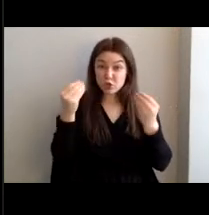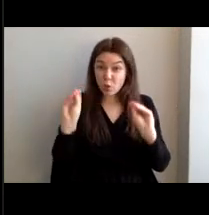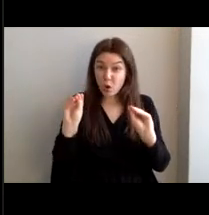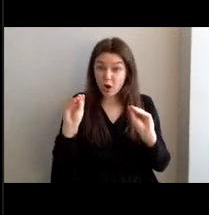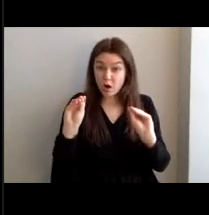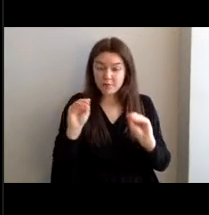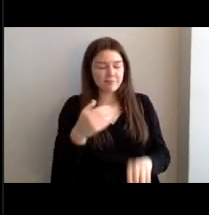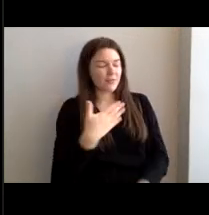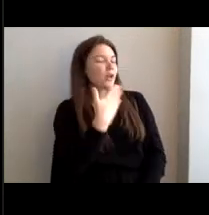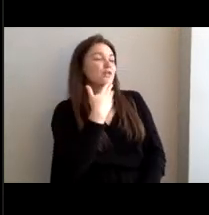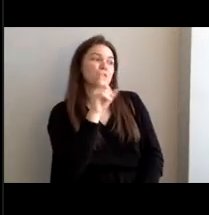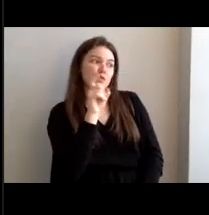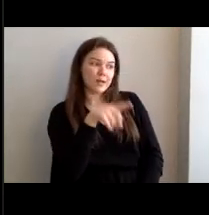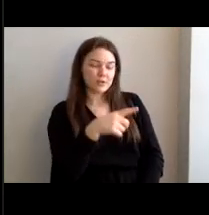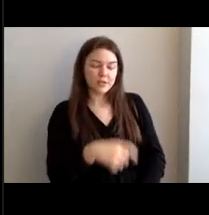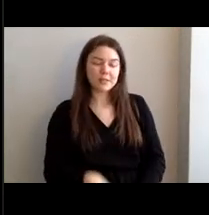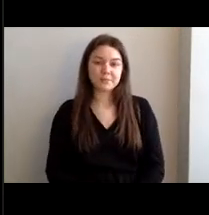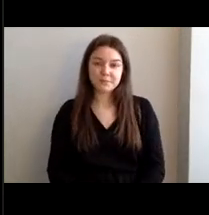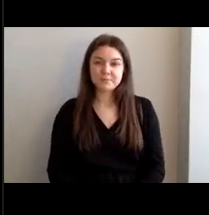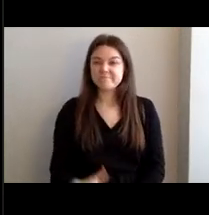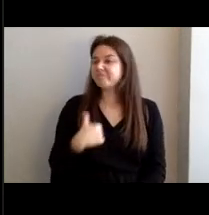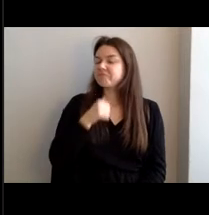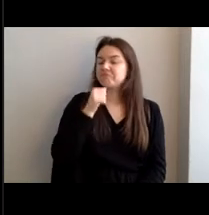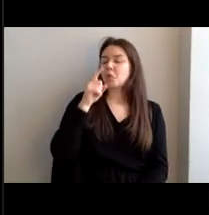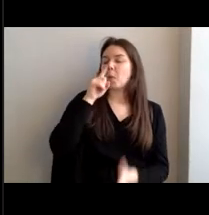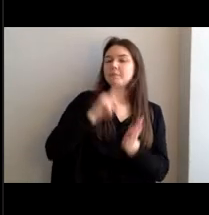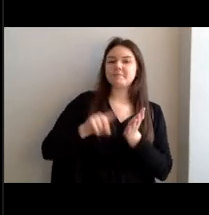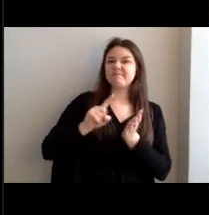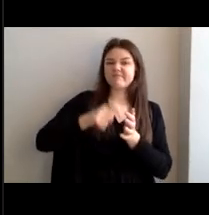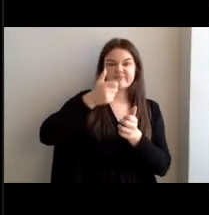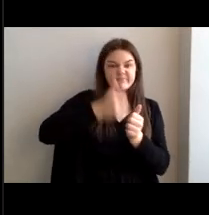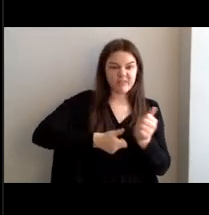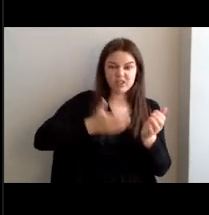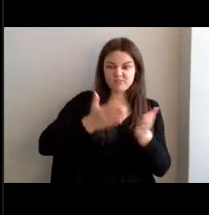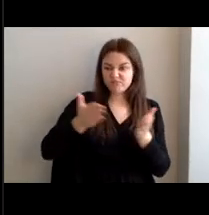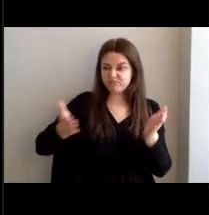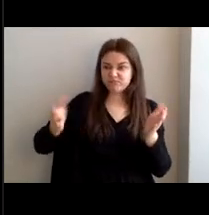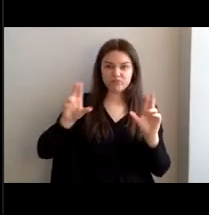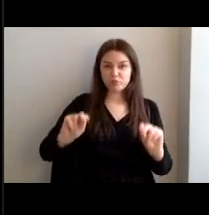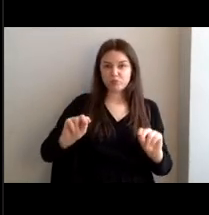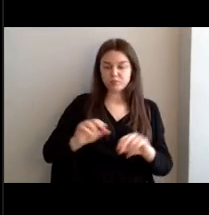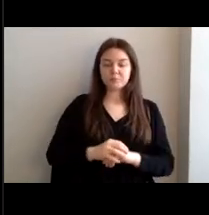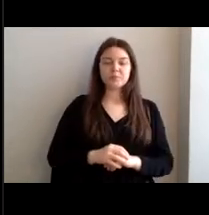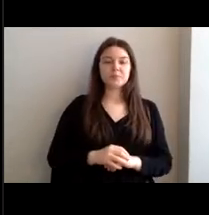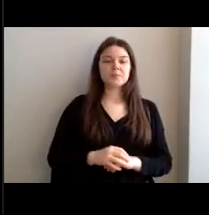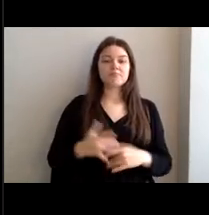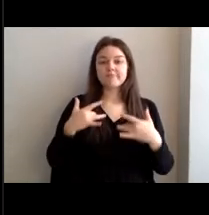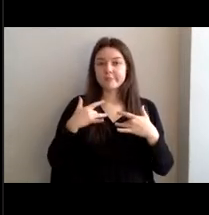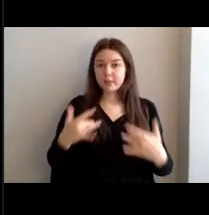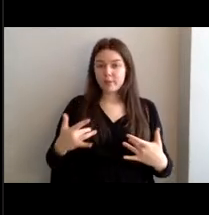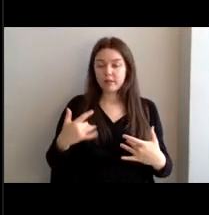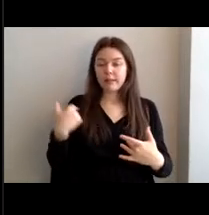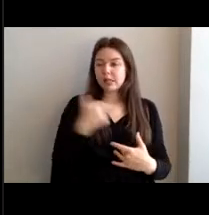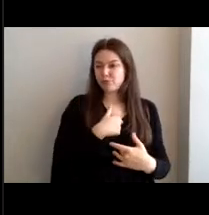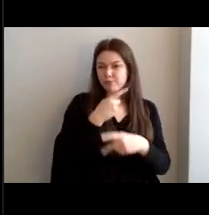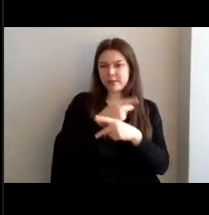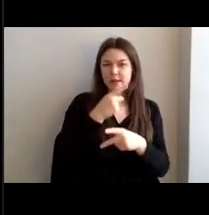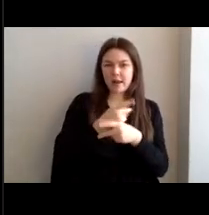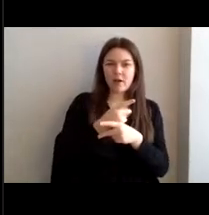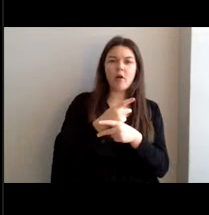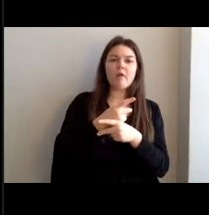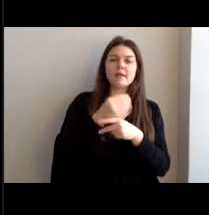Michaela. We do not. We typically will deal with export and domestic